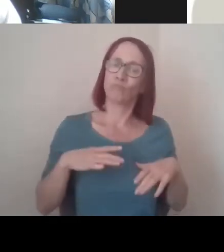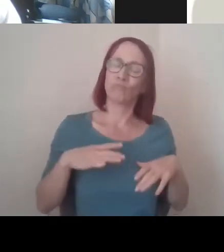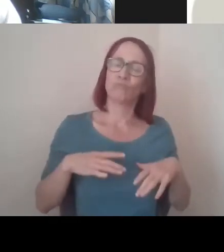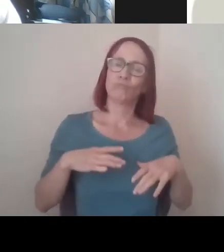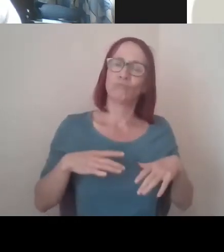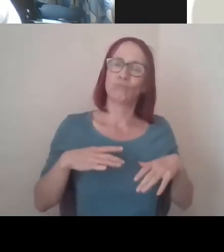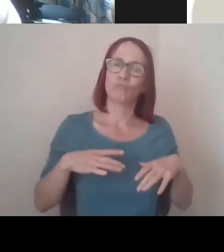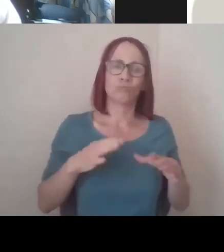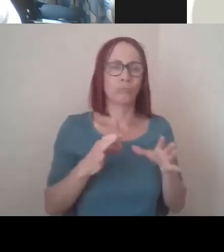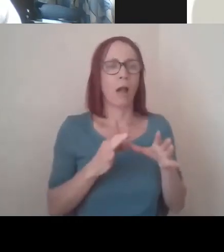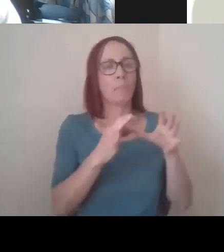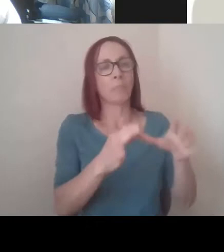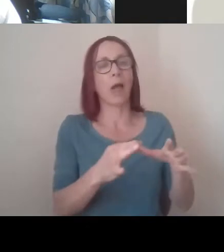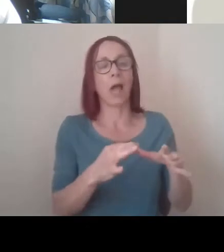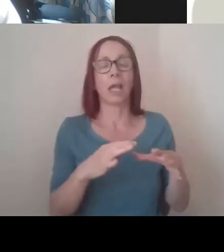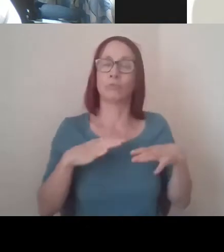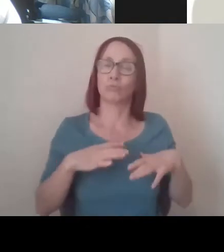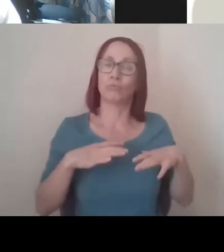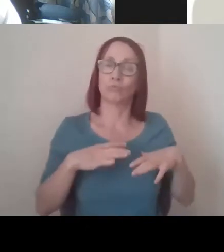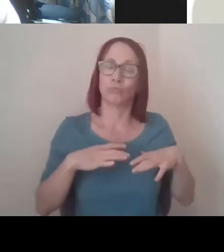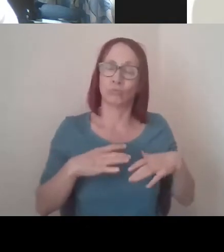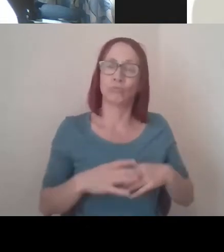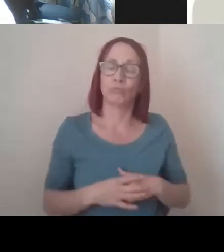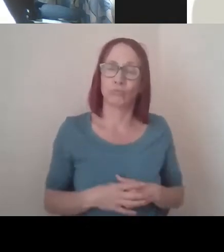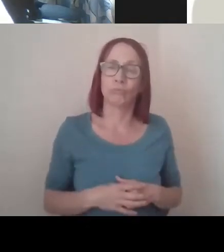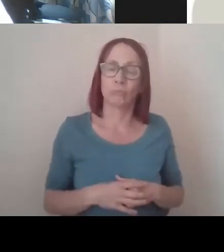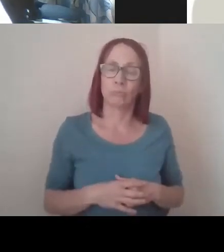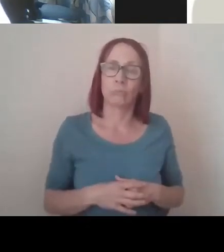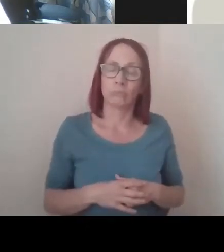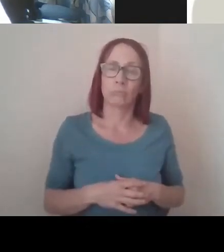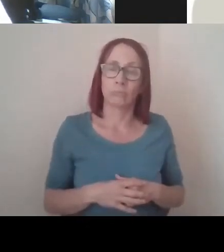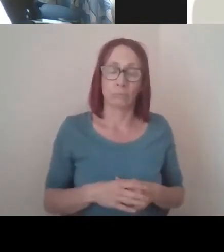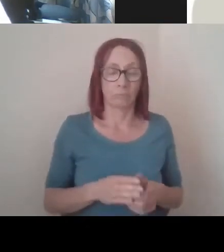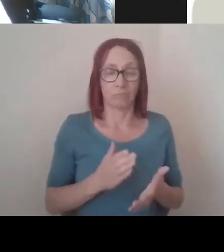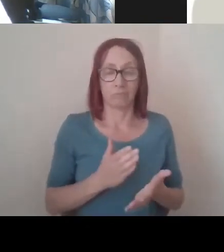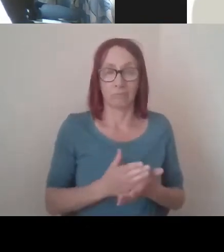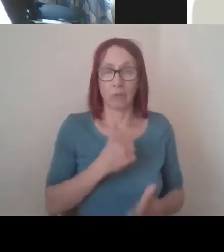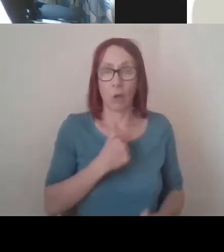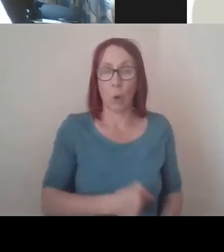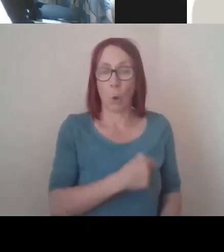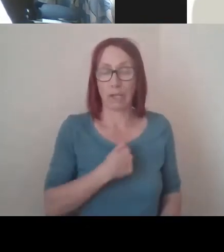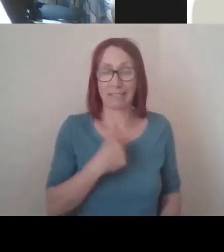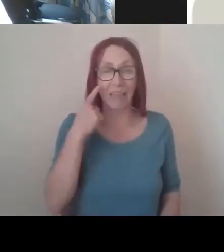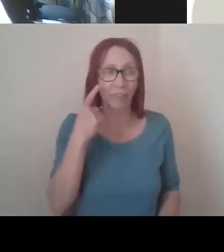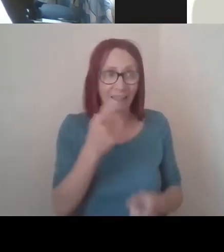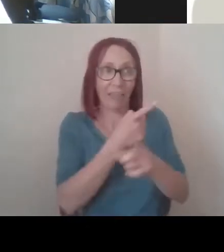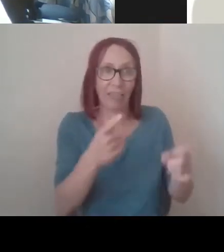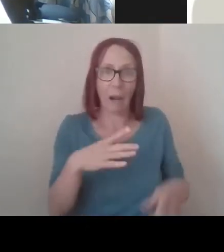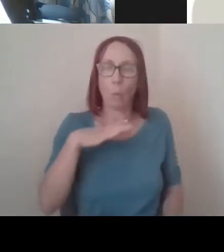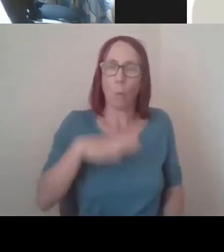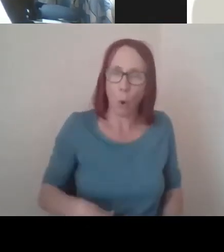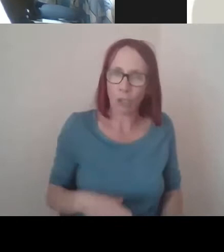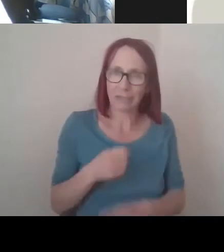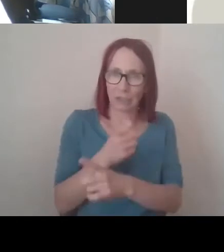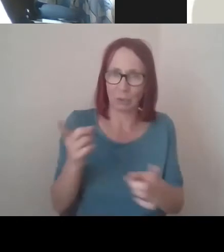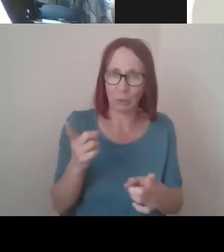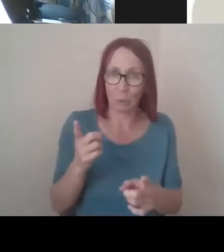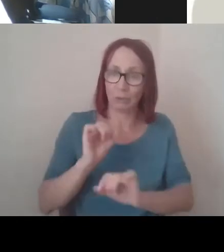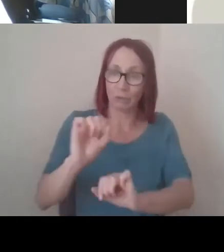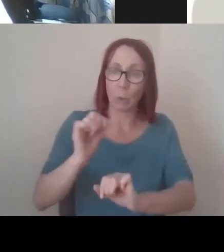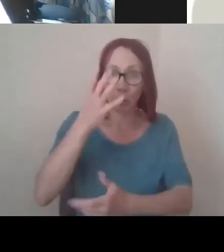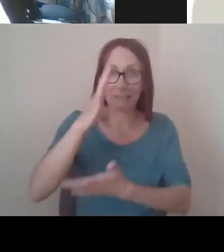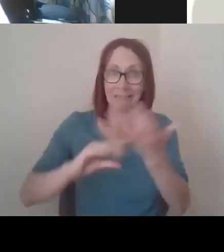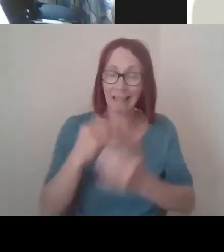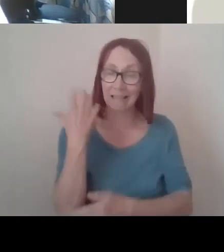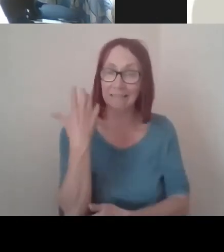about applying for public appointments, because I honestly think they want you. If you've got the skills, they